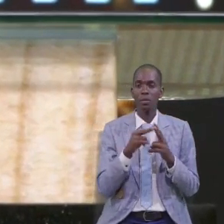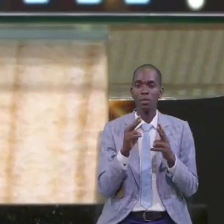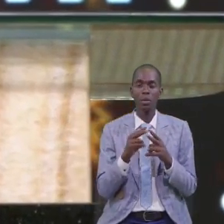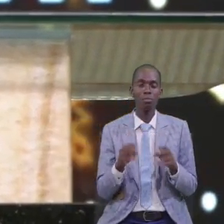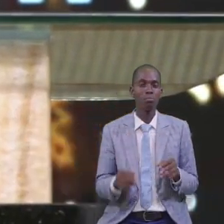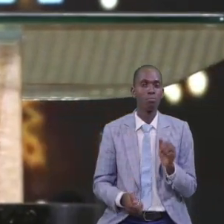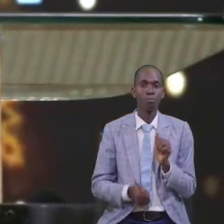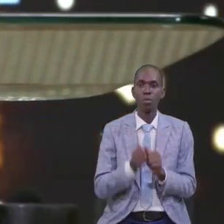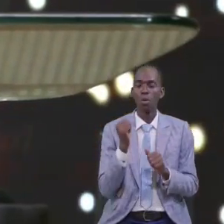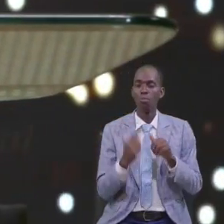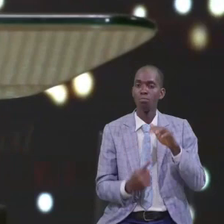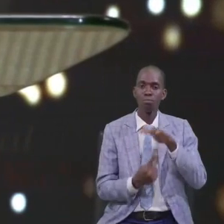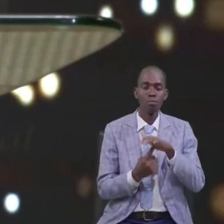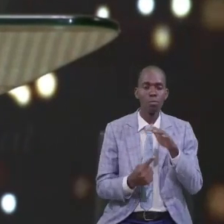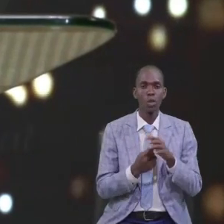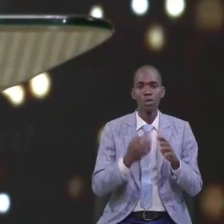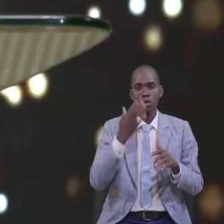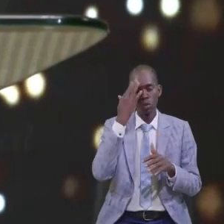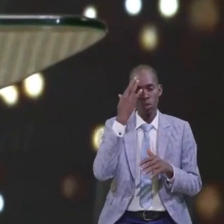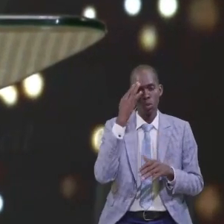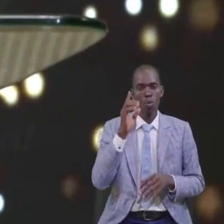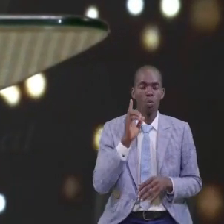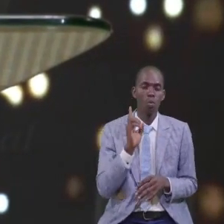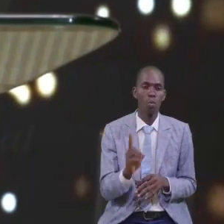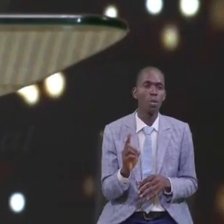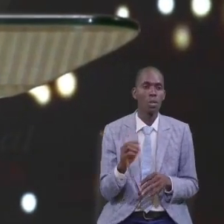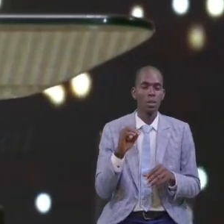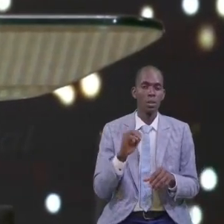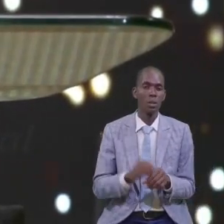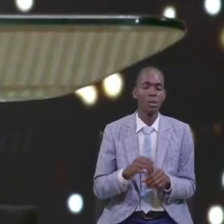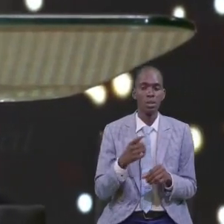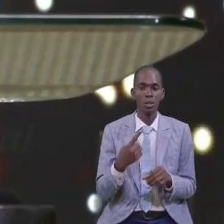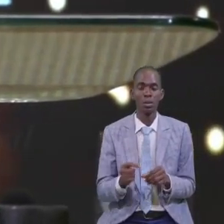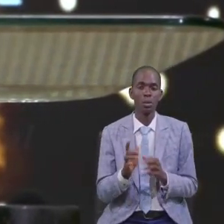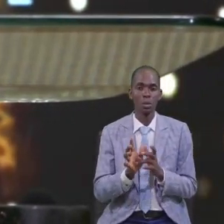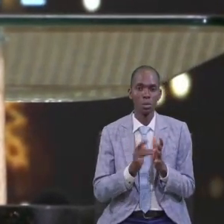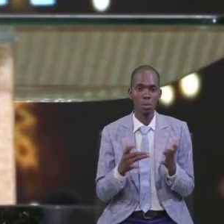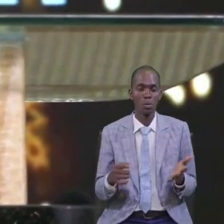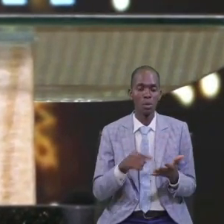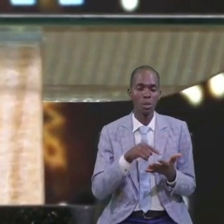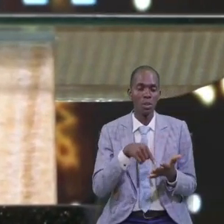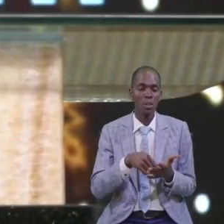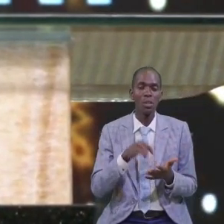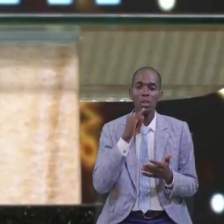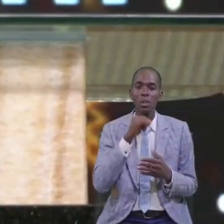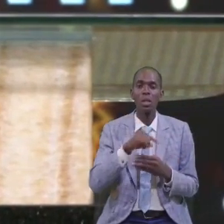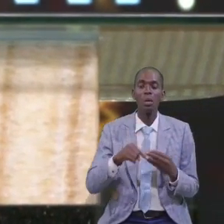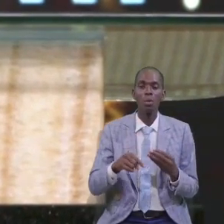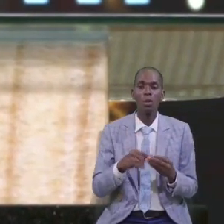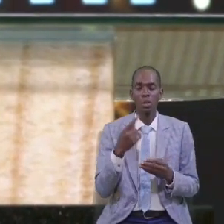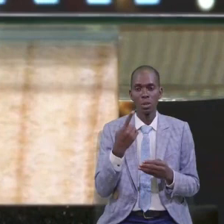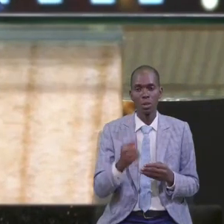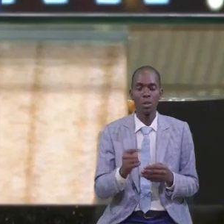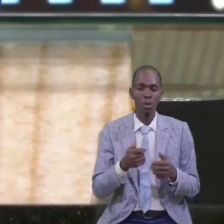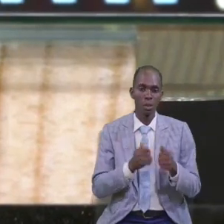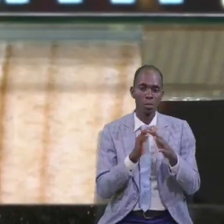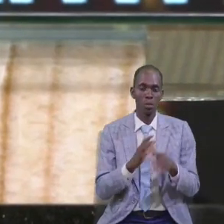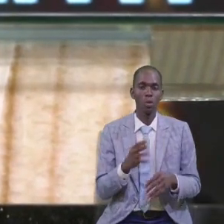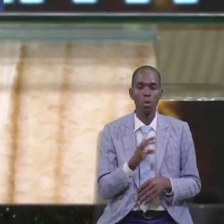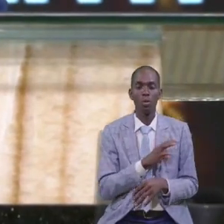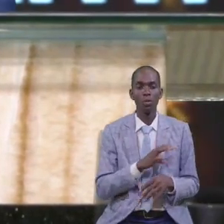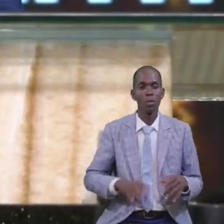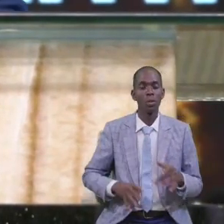two disciples and apostles of the Lord Jesus Christ when he was here on earth. But you understand